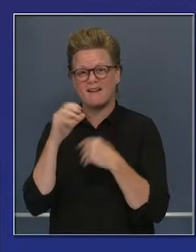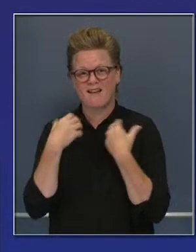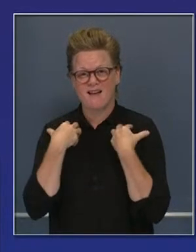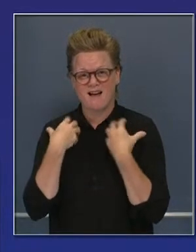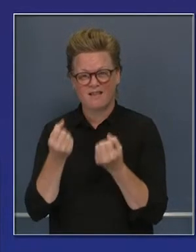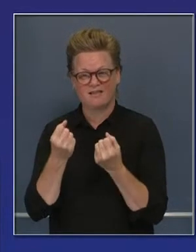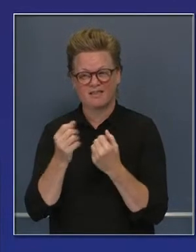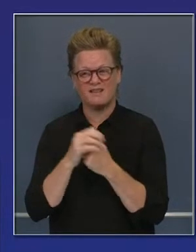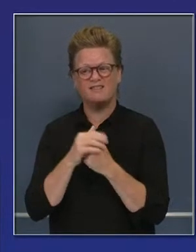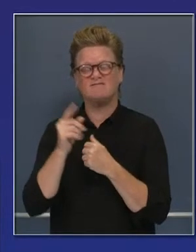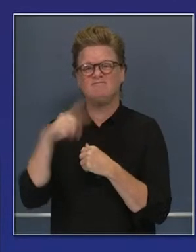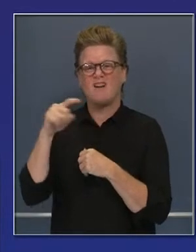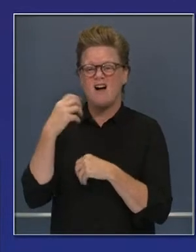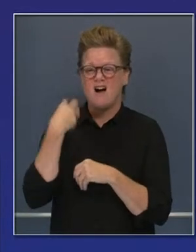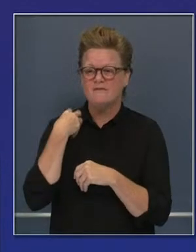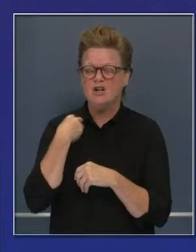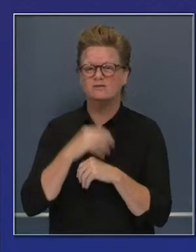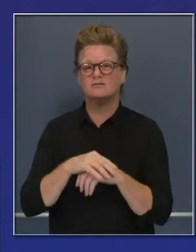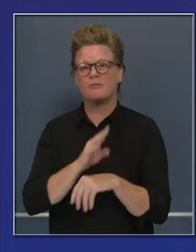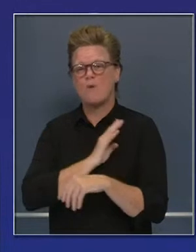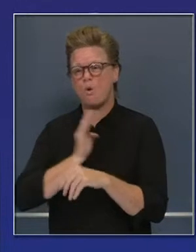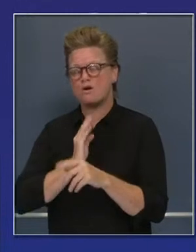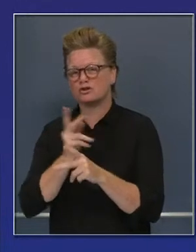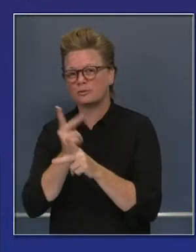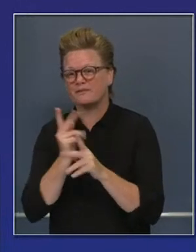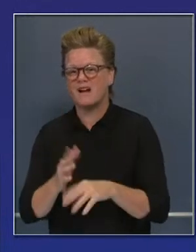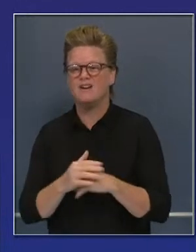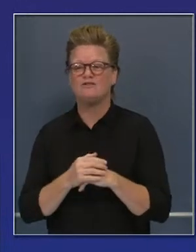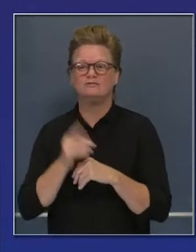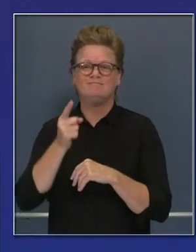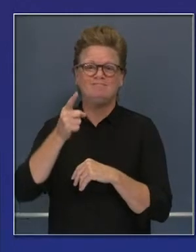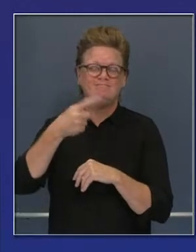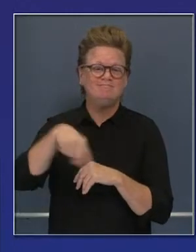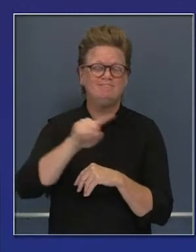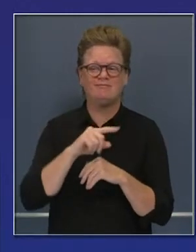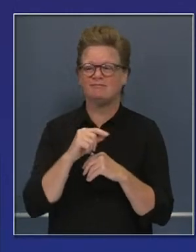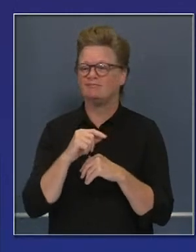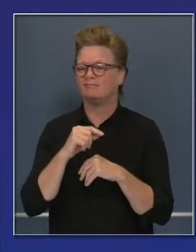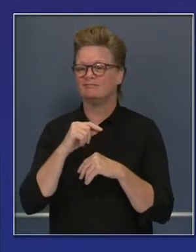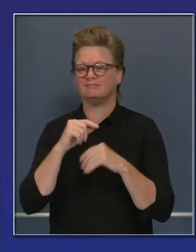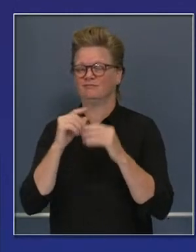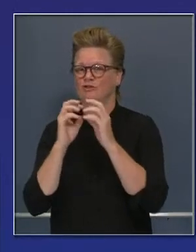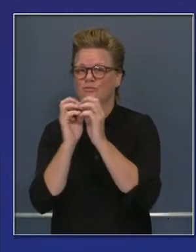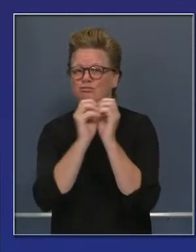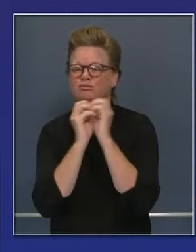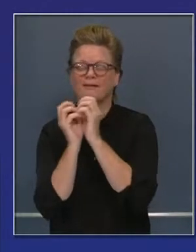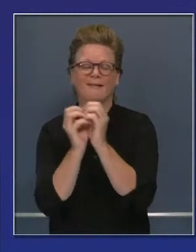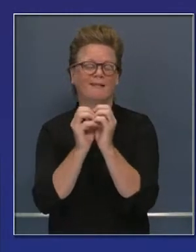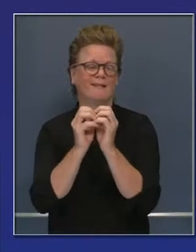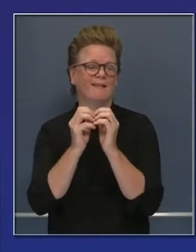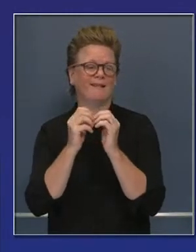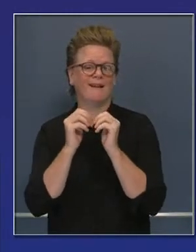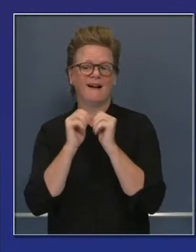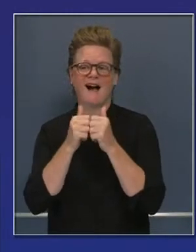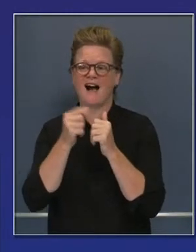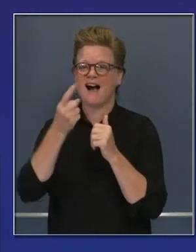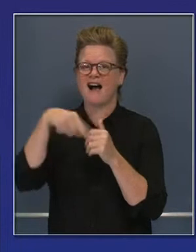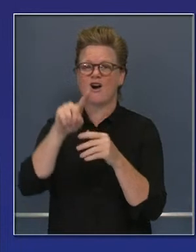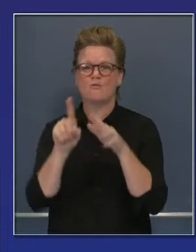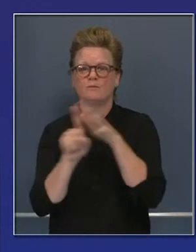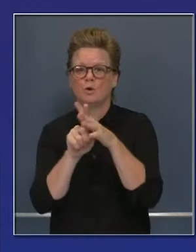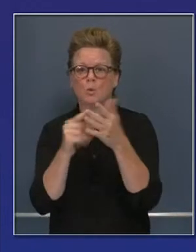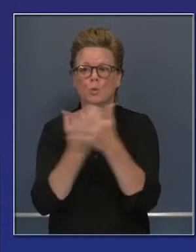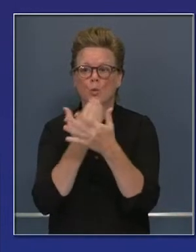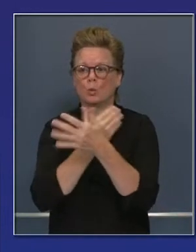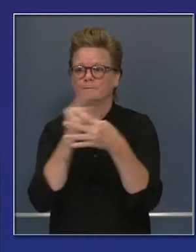been in communication over the weekend, over the last week about this framework and how it impacts their counties, how it